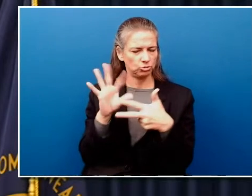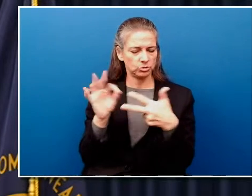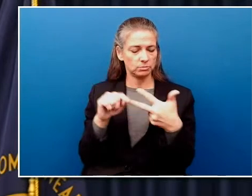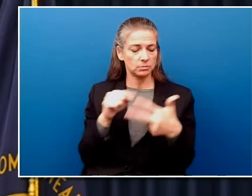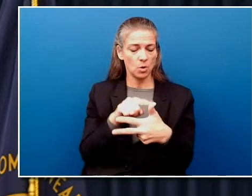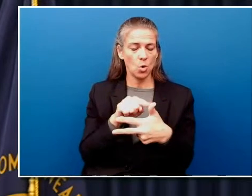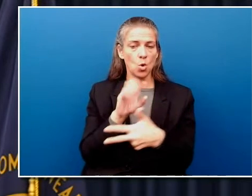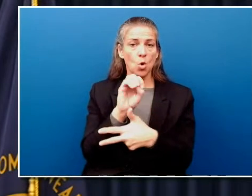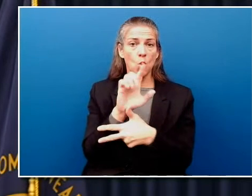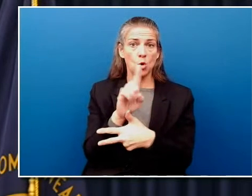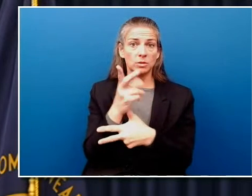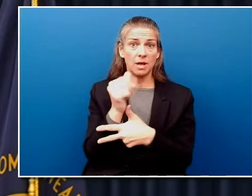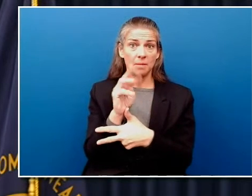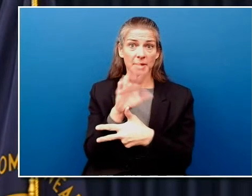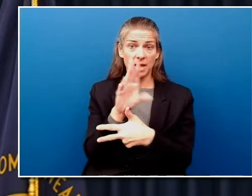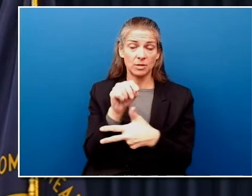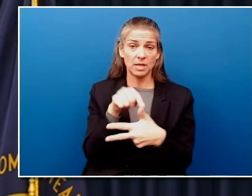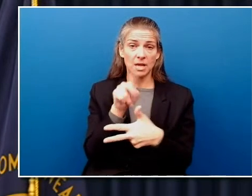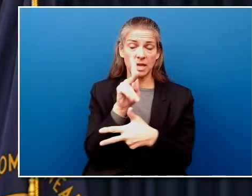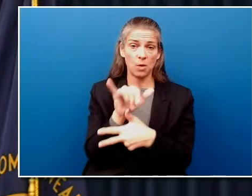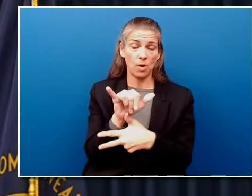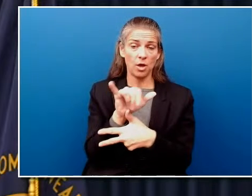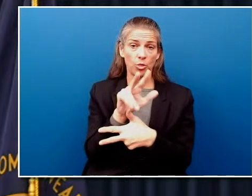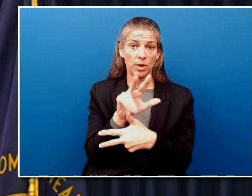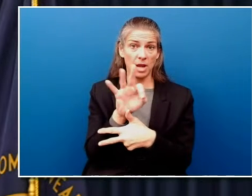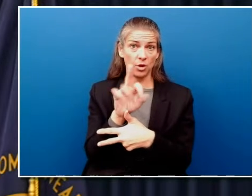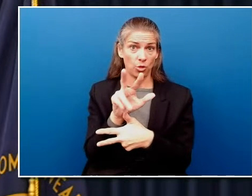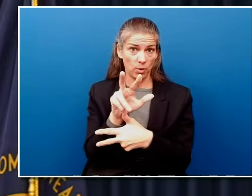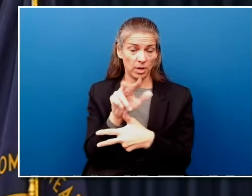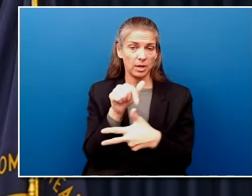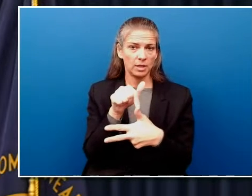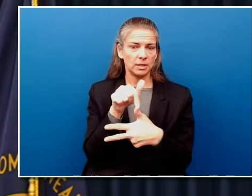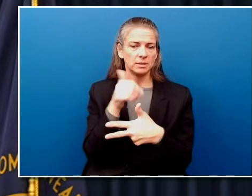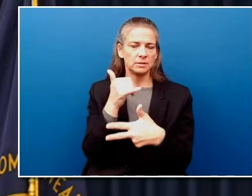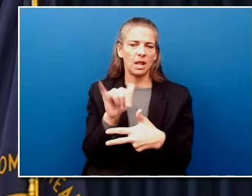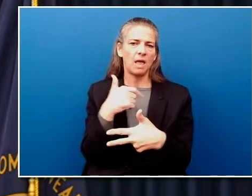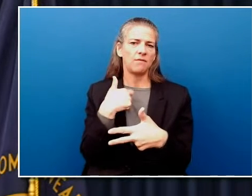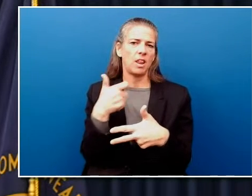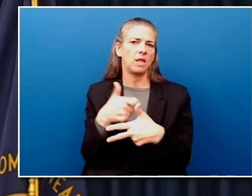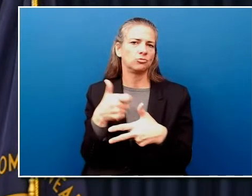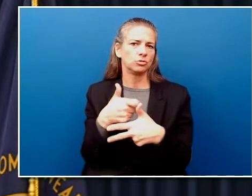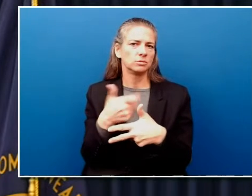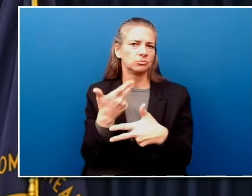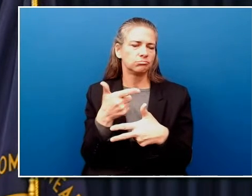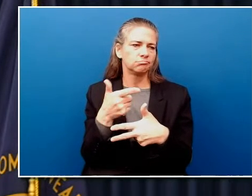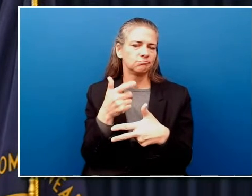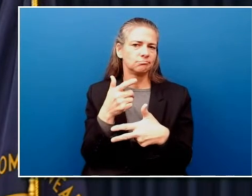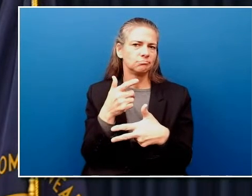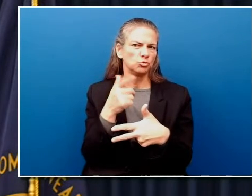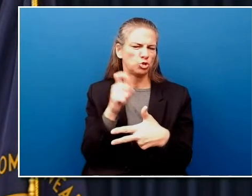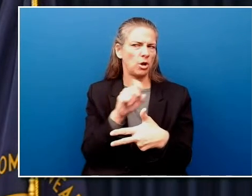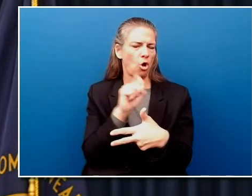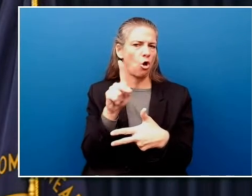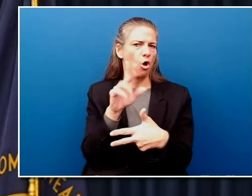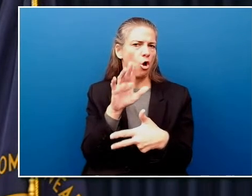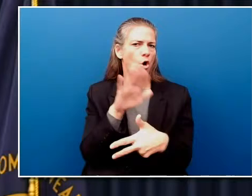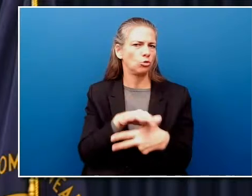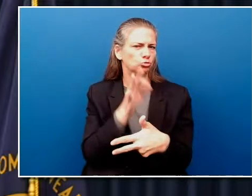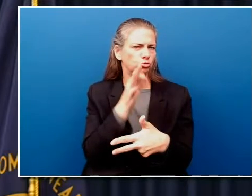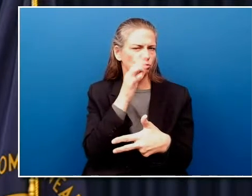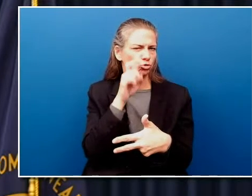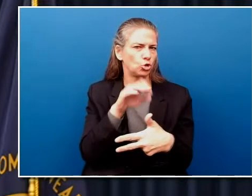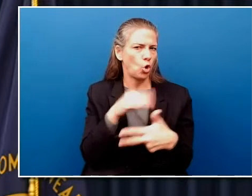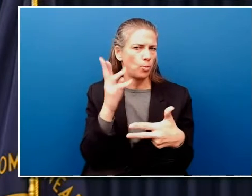portion of KY 393 is still closed for utility repairs. We think that's going to be open very soon. In Barron County, part